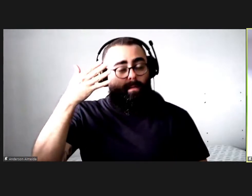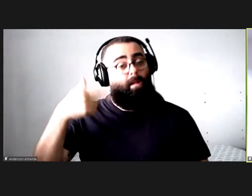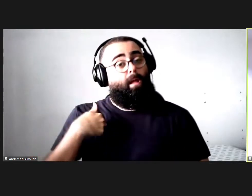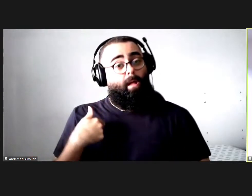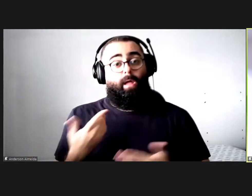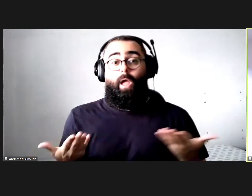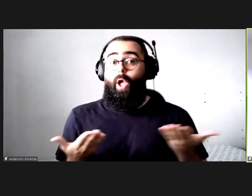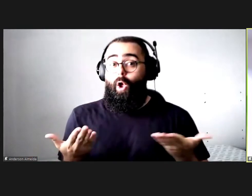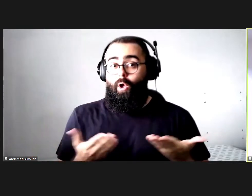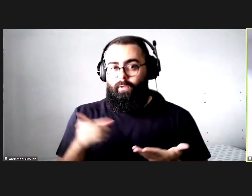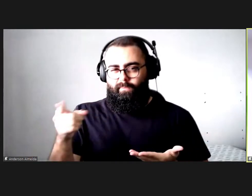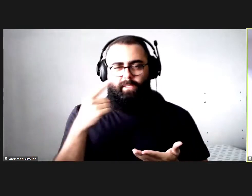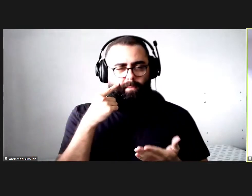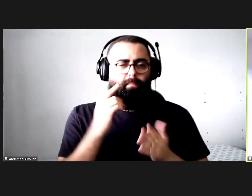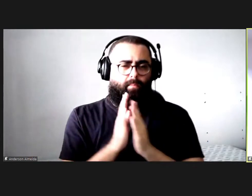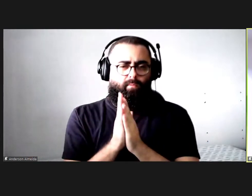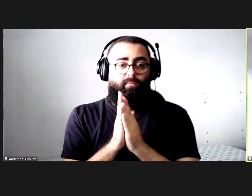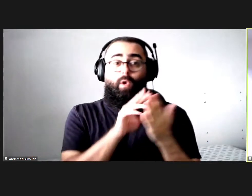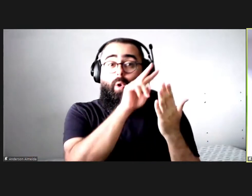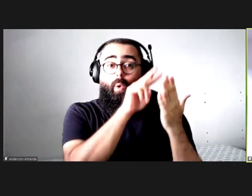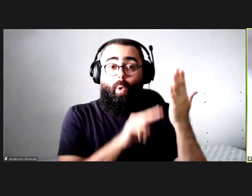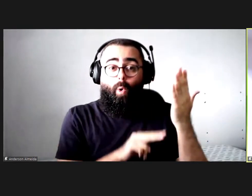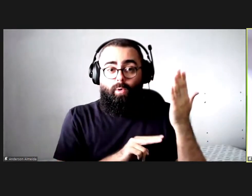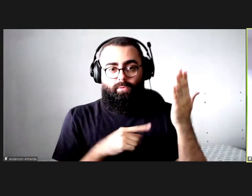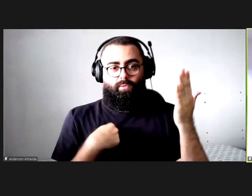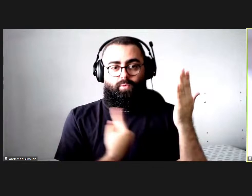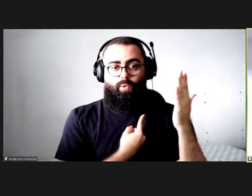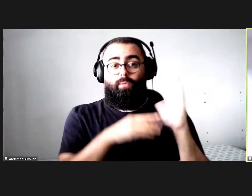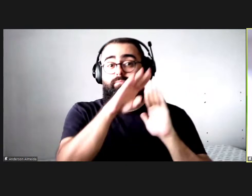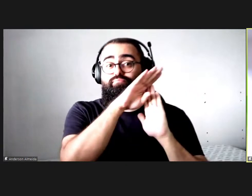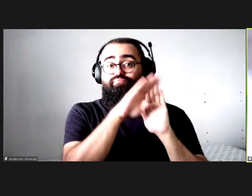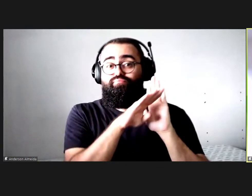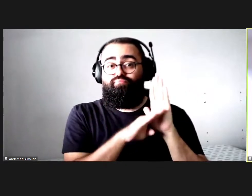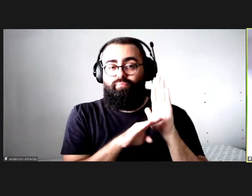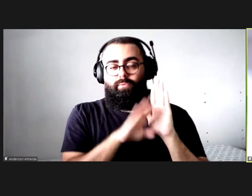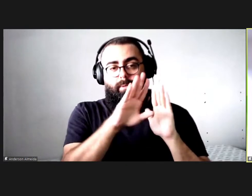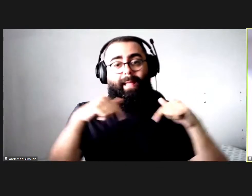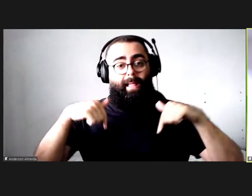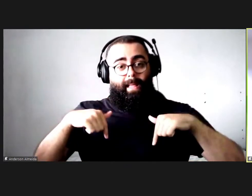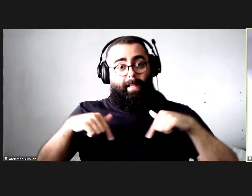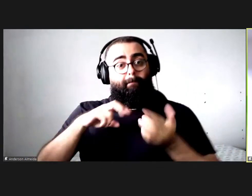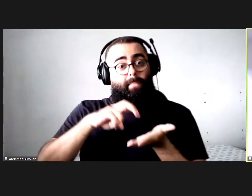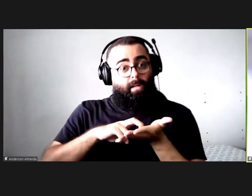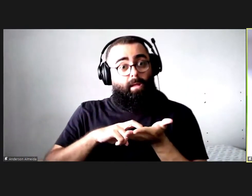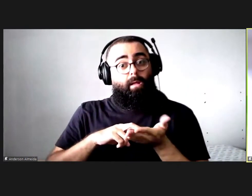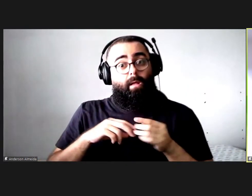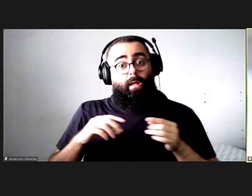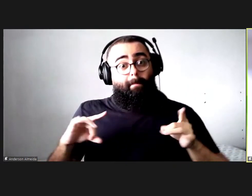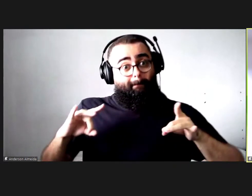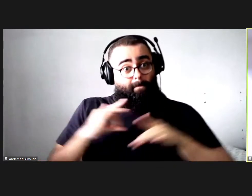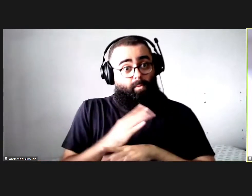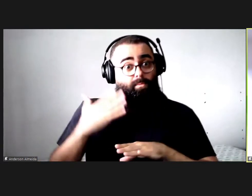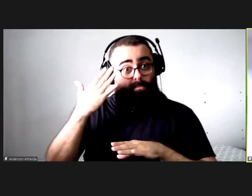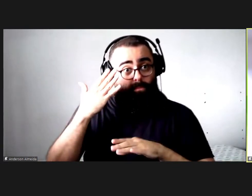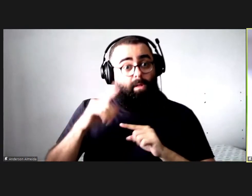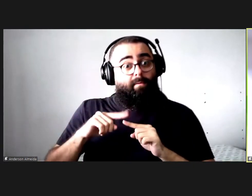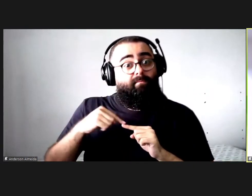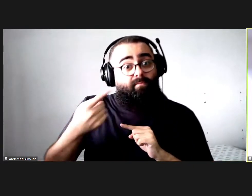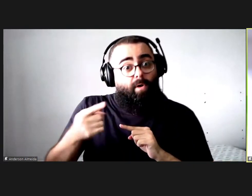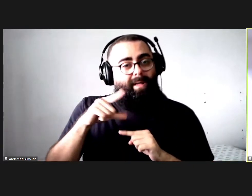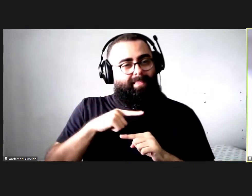our schedule. Following this morning's conference, we have a special session on multimodality in sign and